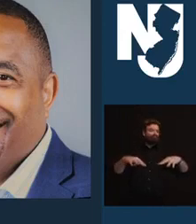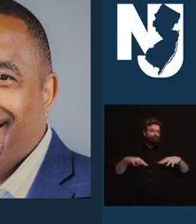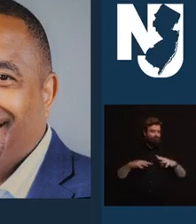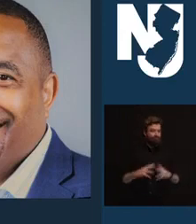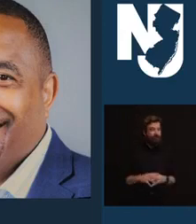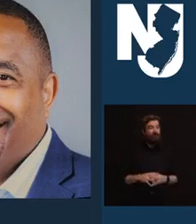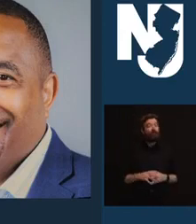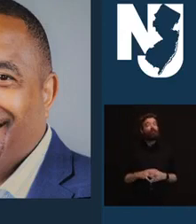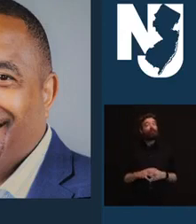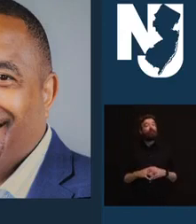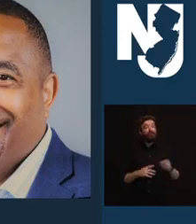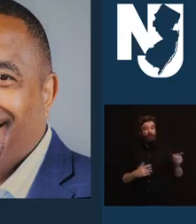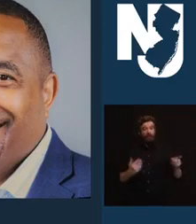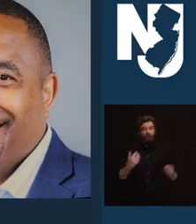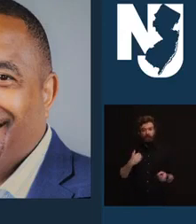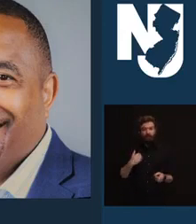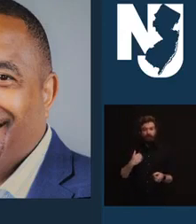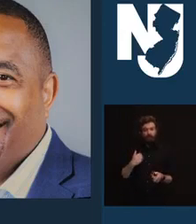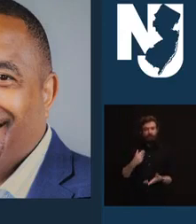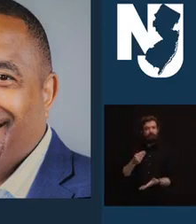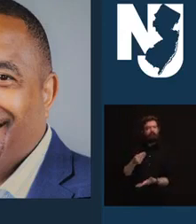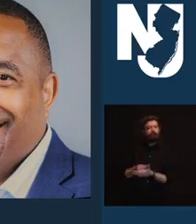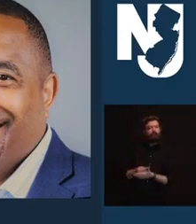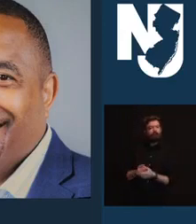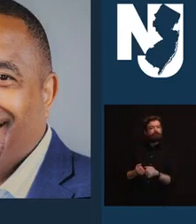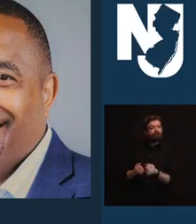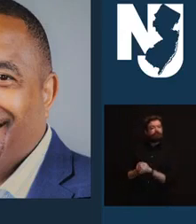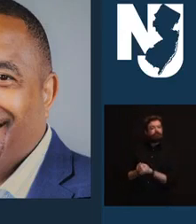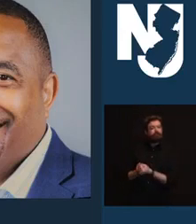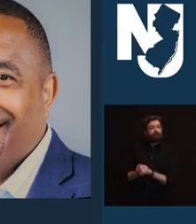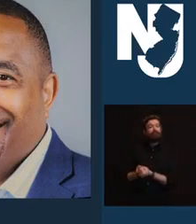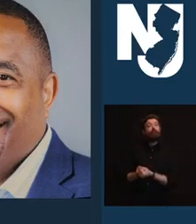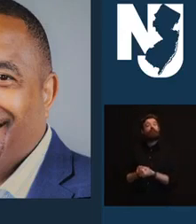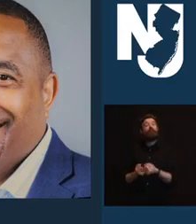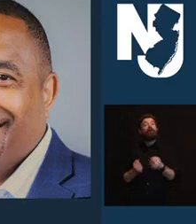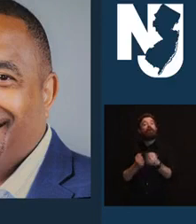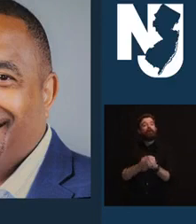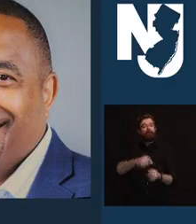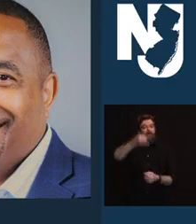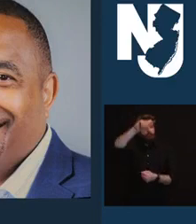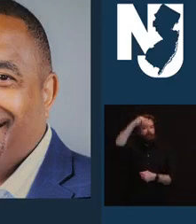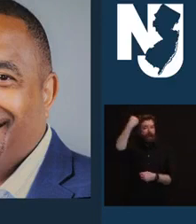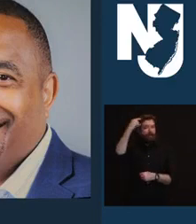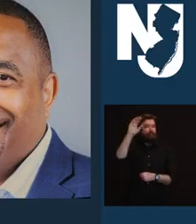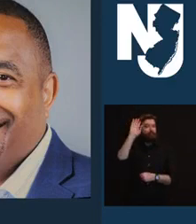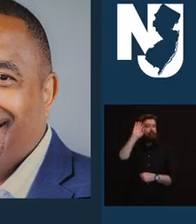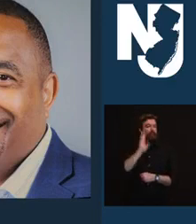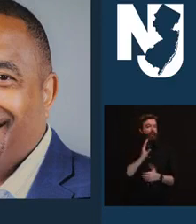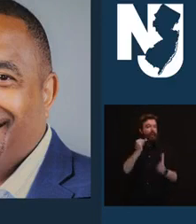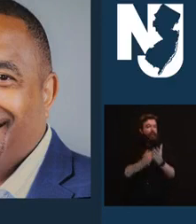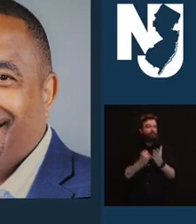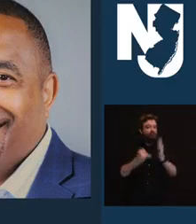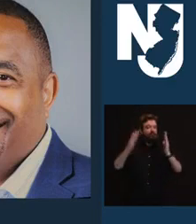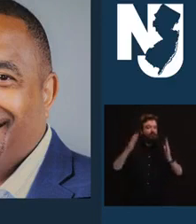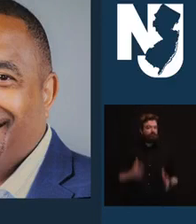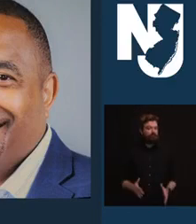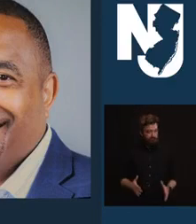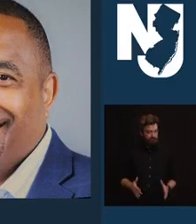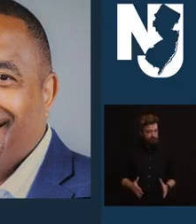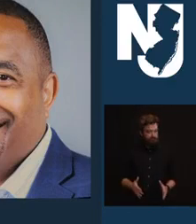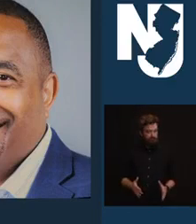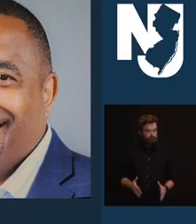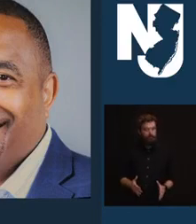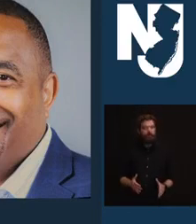support Black and brown artists who had been impacted by COVID, and the support helped maintain their strong arts education